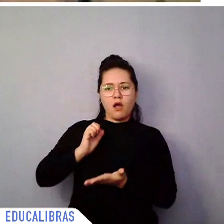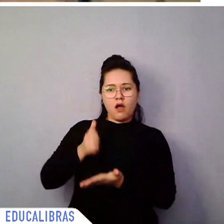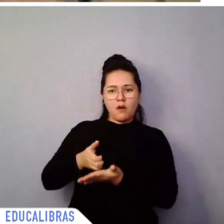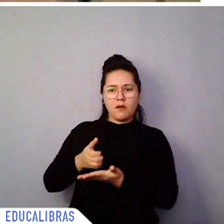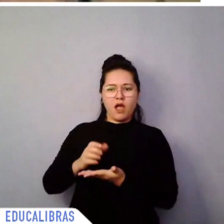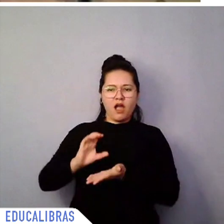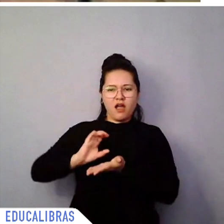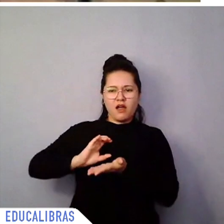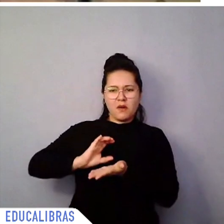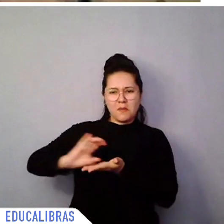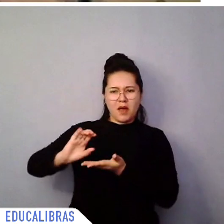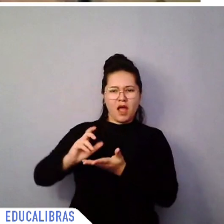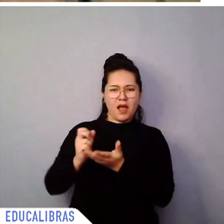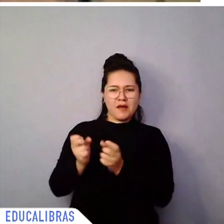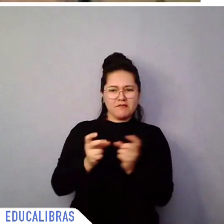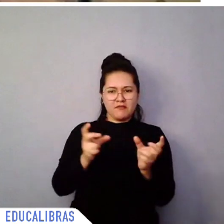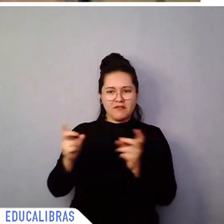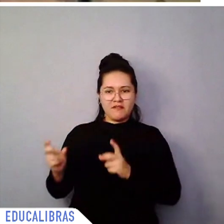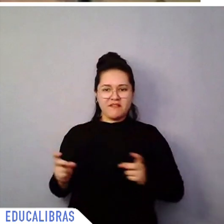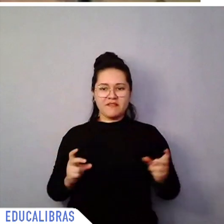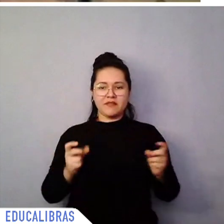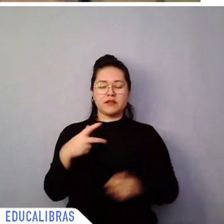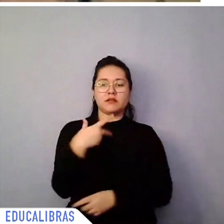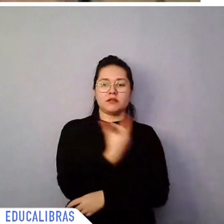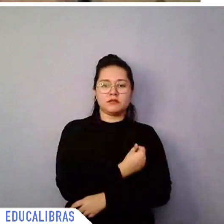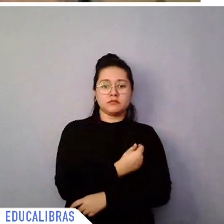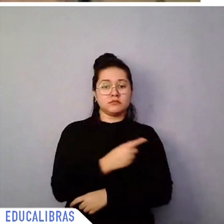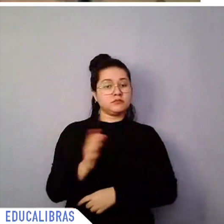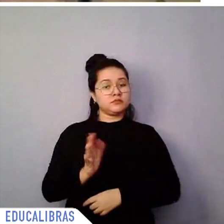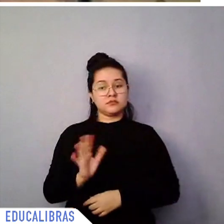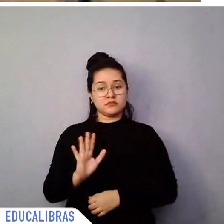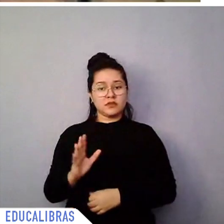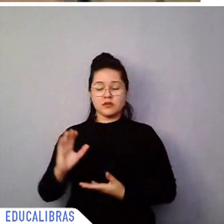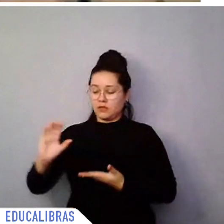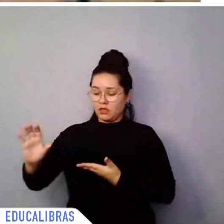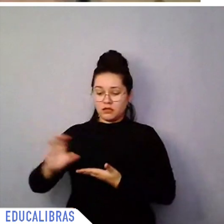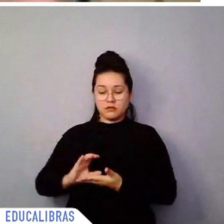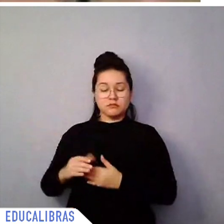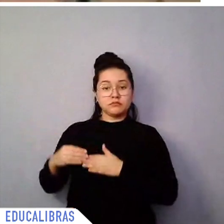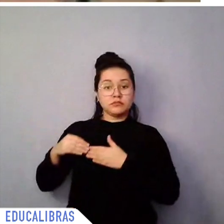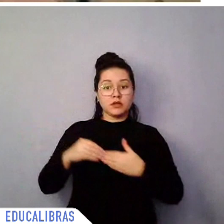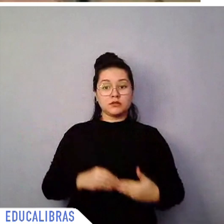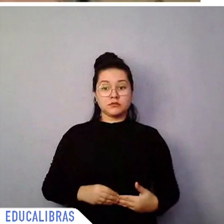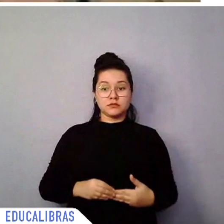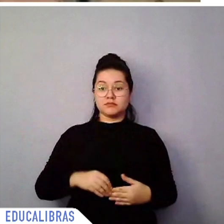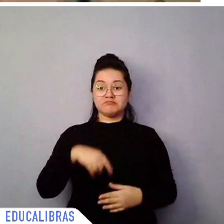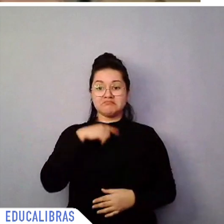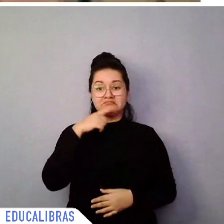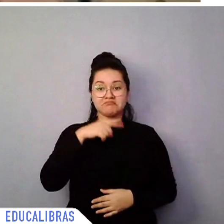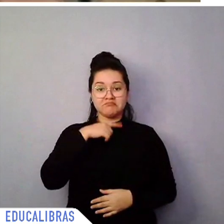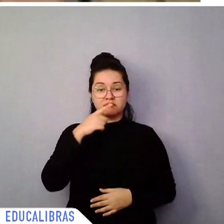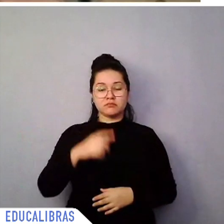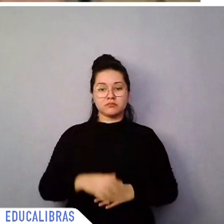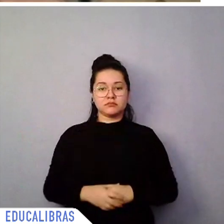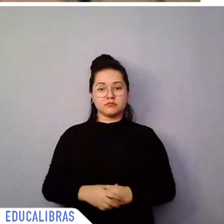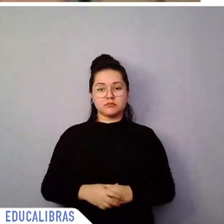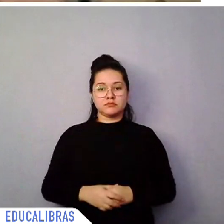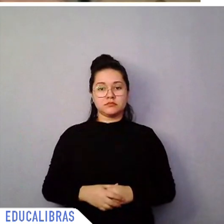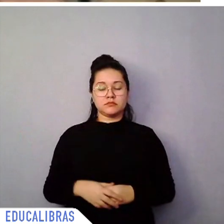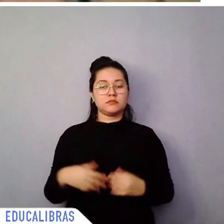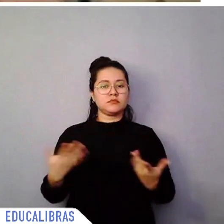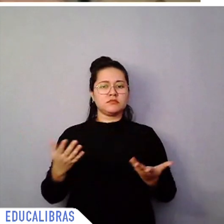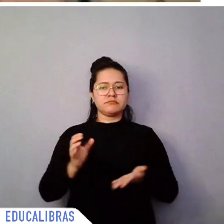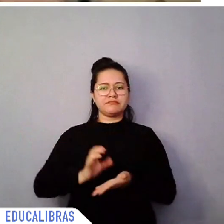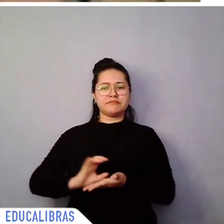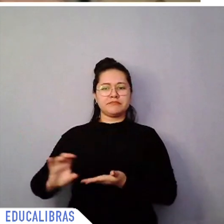not buying and we are not selling vaccines, but we're not we haven't